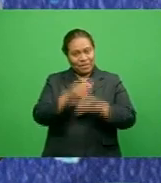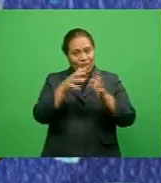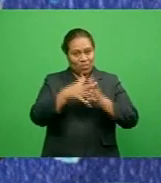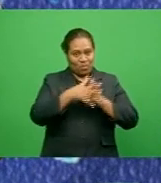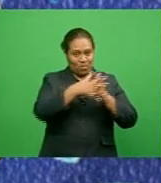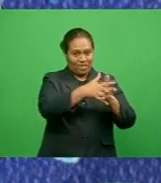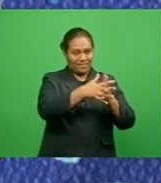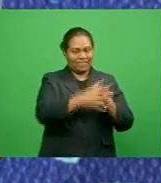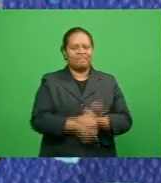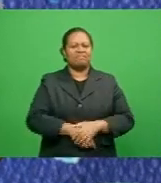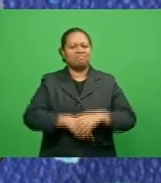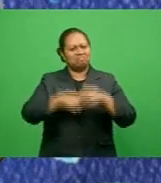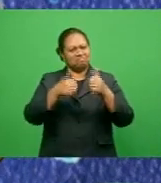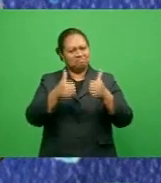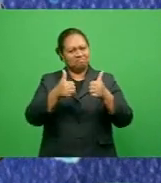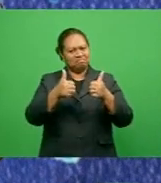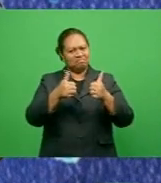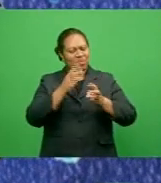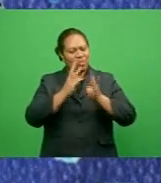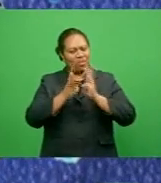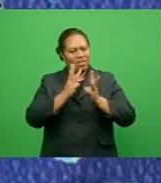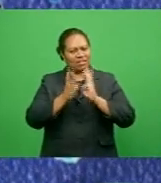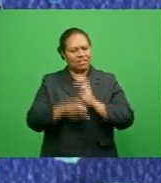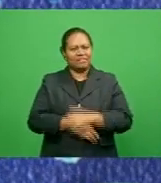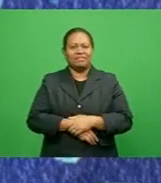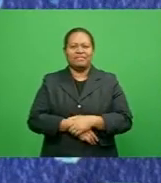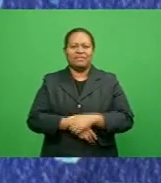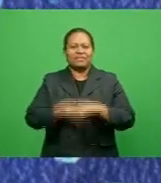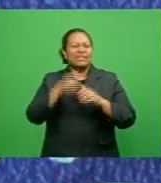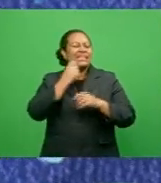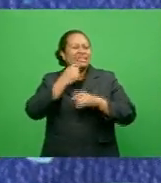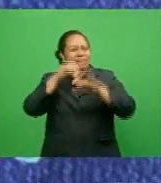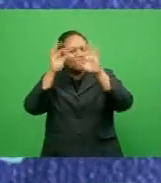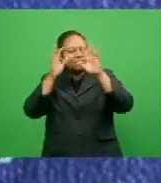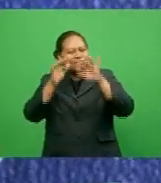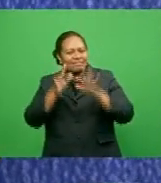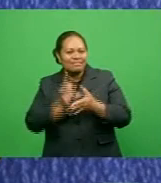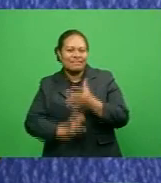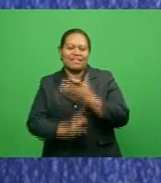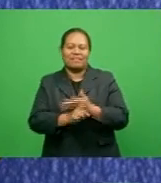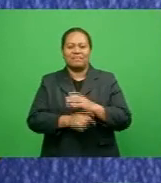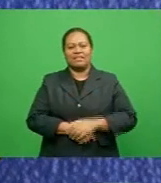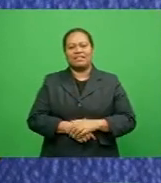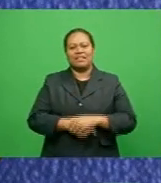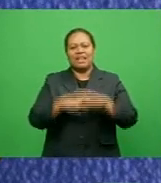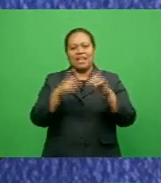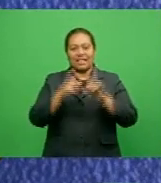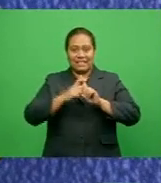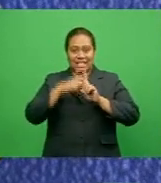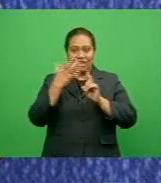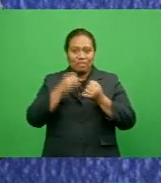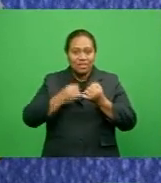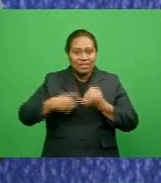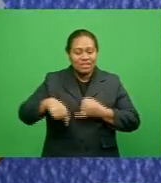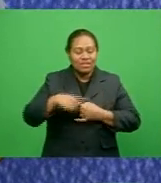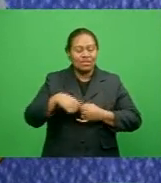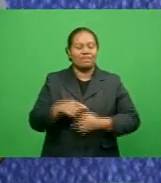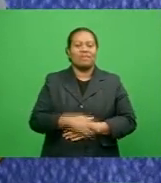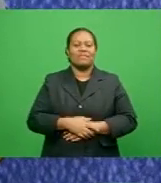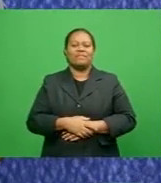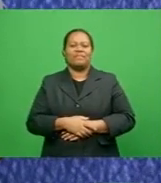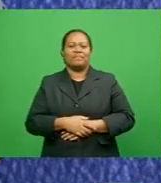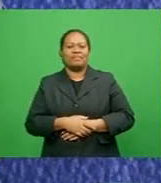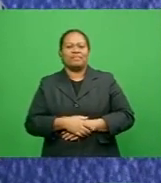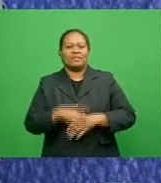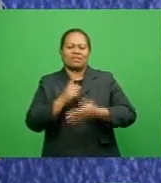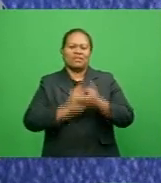the day was good, but we will see a few sprinkles later in the night. Eastwards from Peck Harbor to Suva, it was splitted